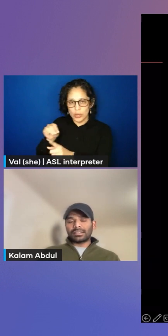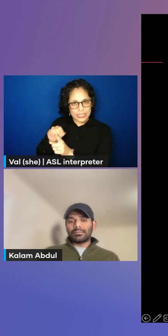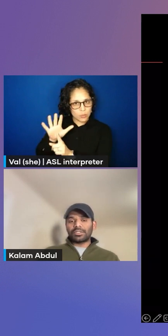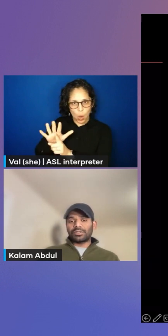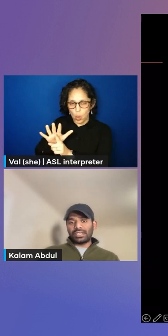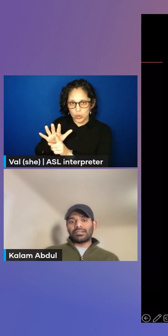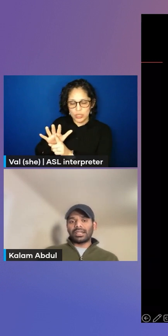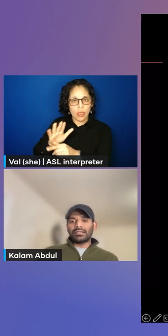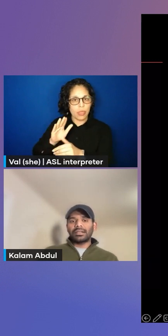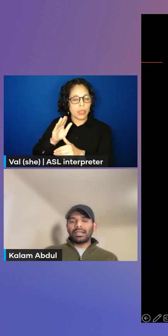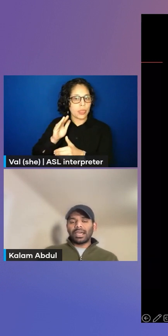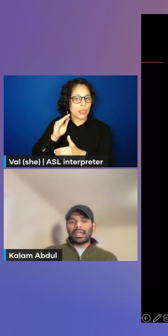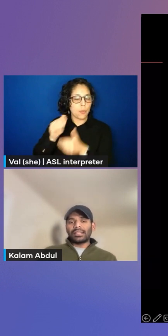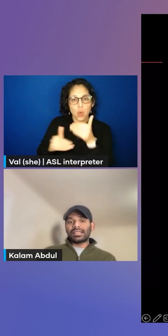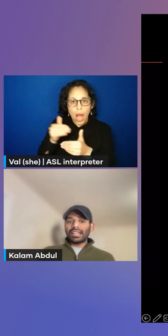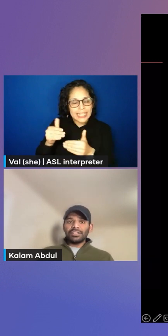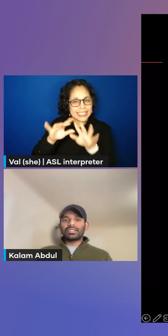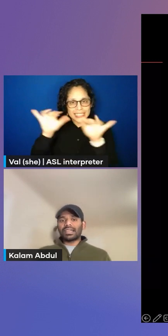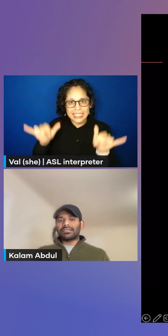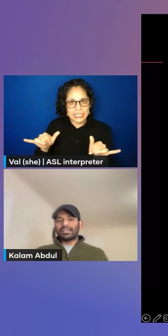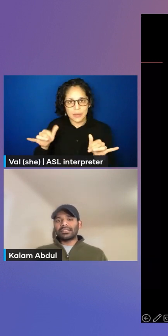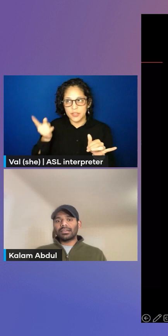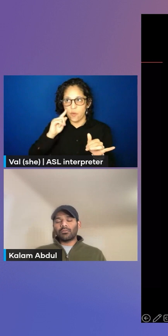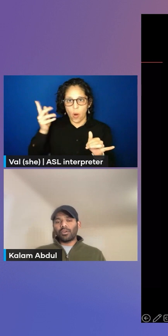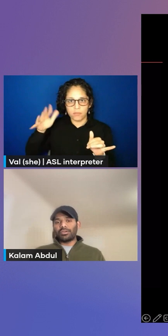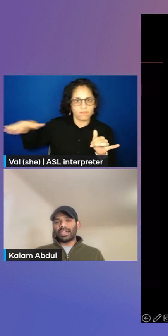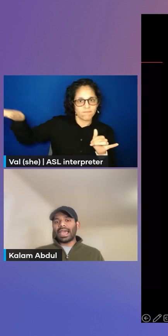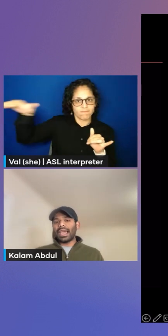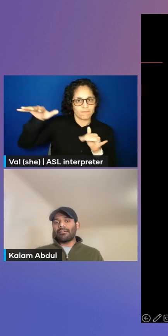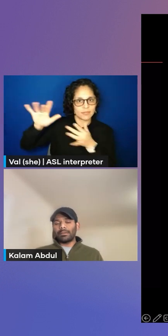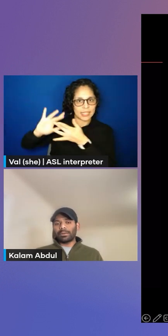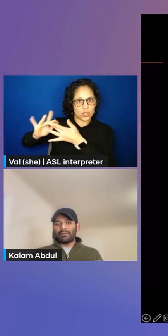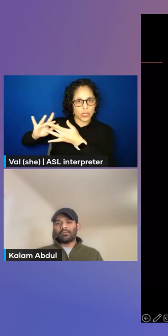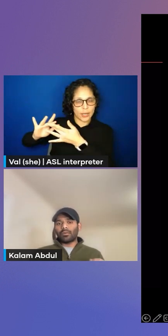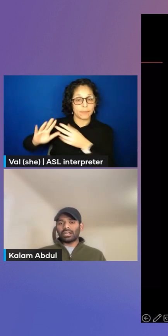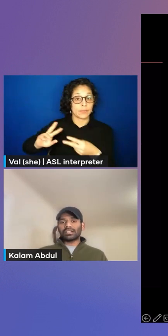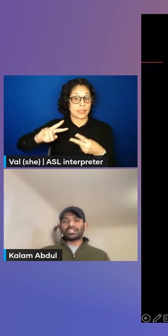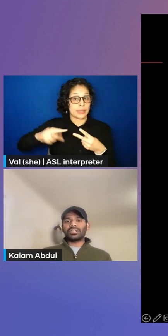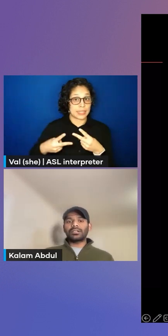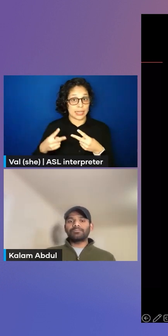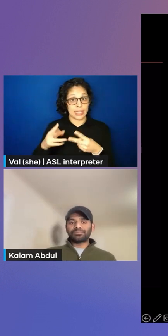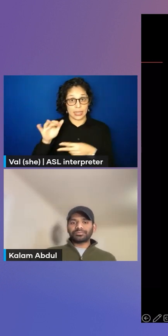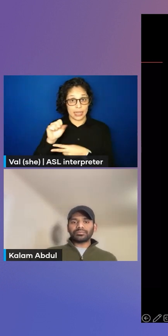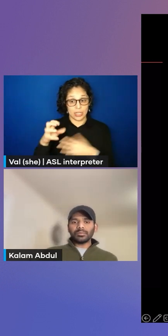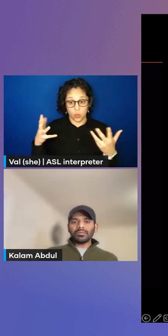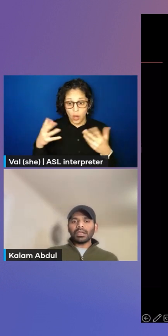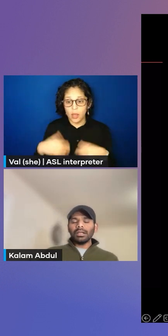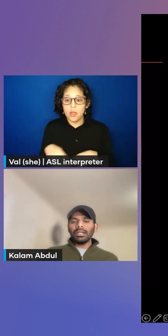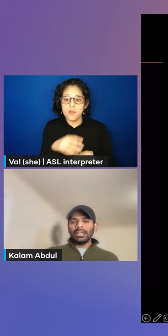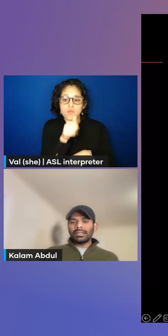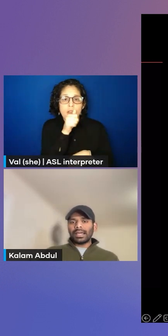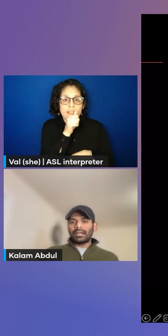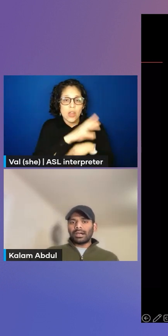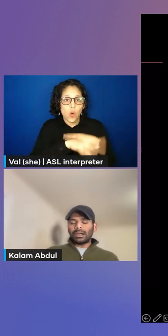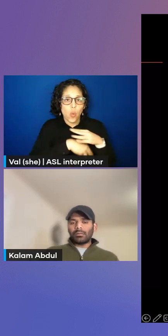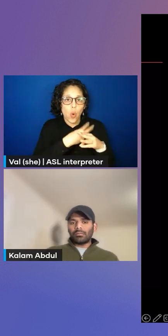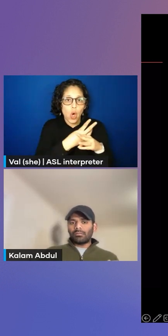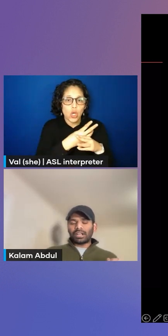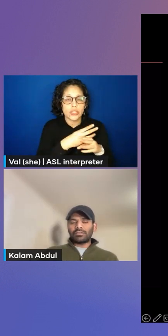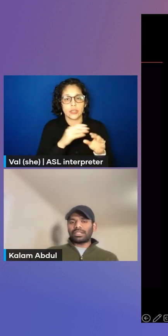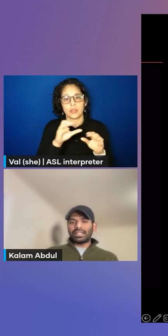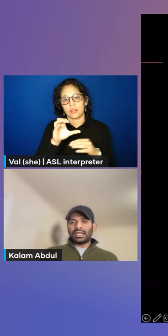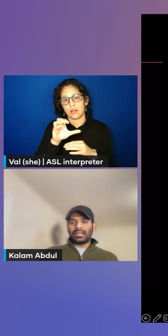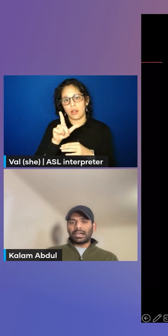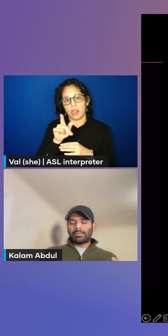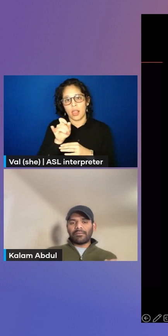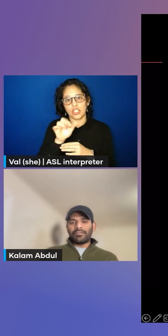target systems to the internet. And the second use case is where you have a private vault cluster that